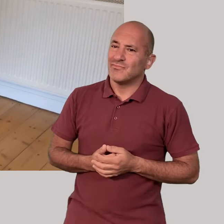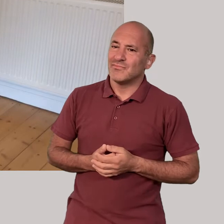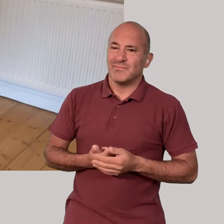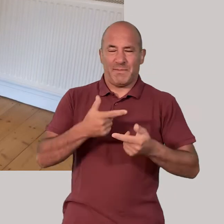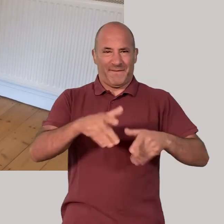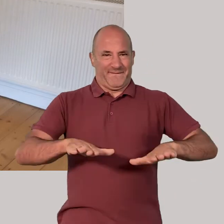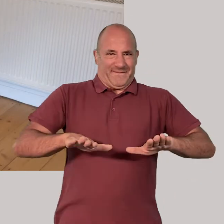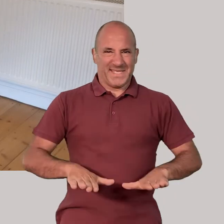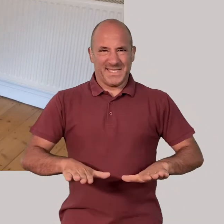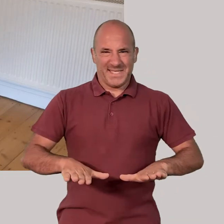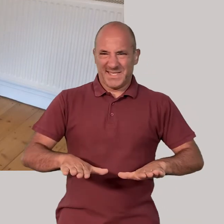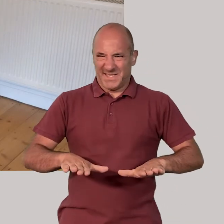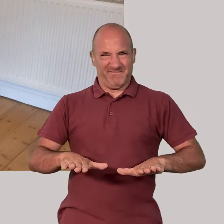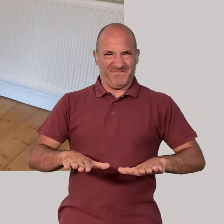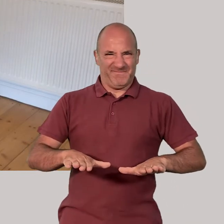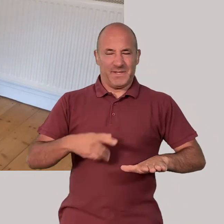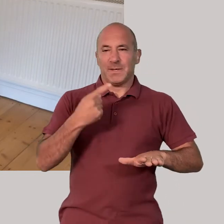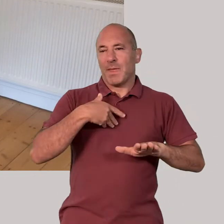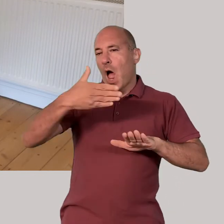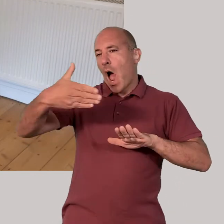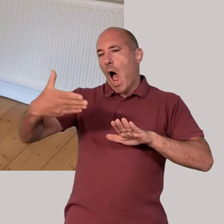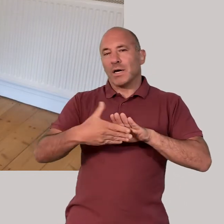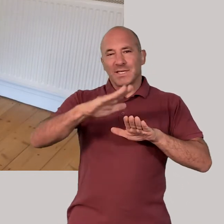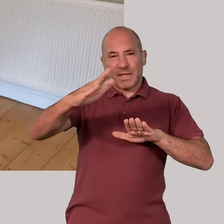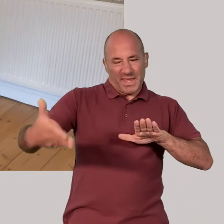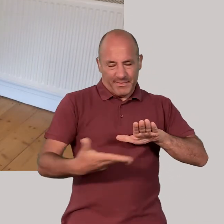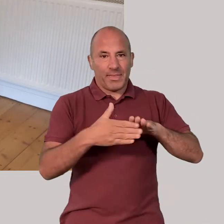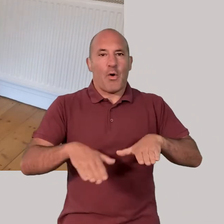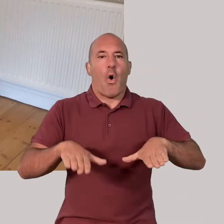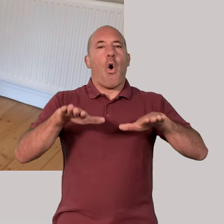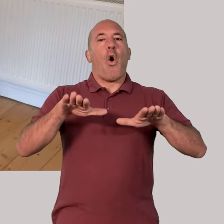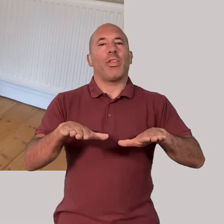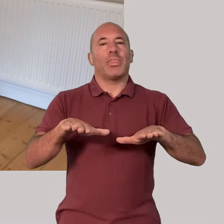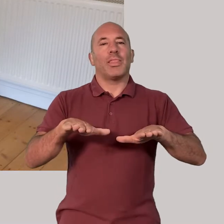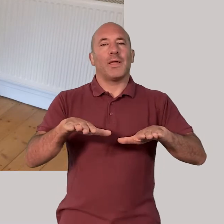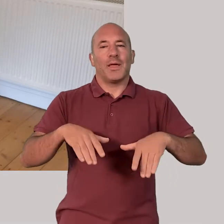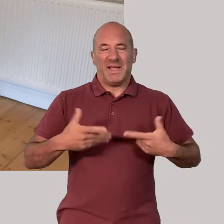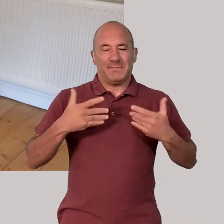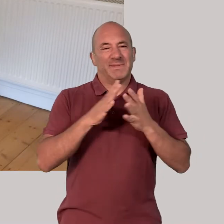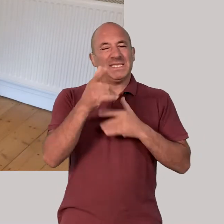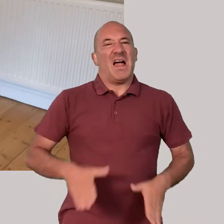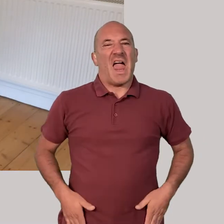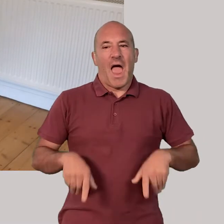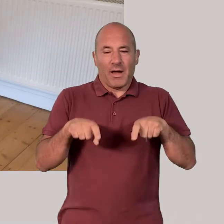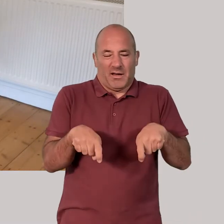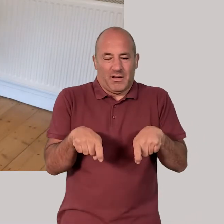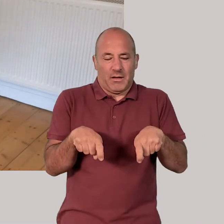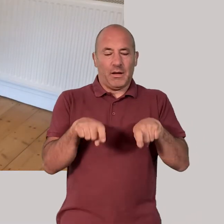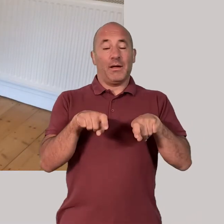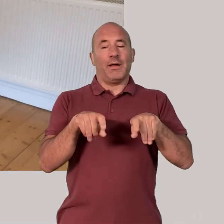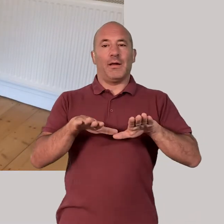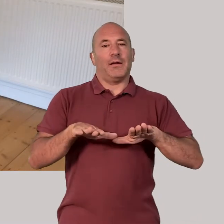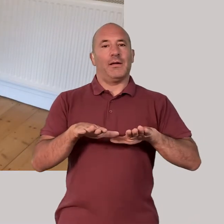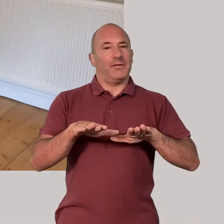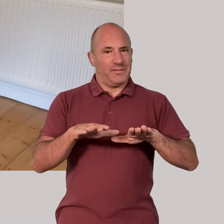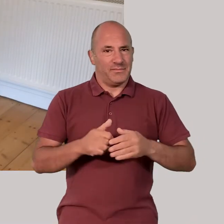started. And you might want something under your feet, just to give your legs a little